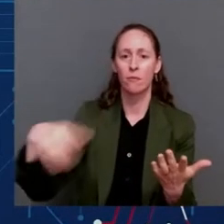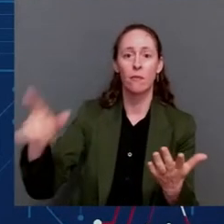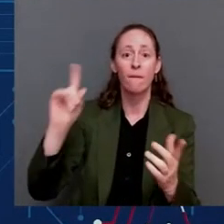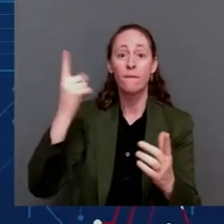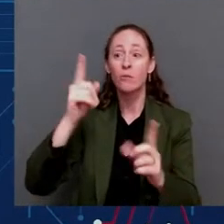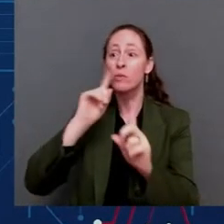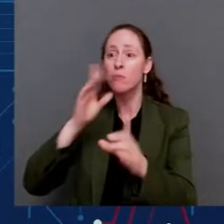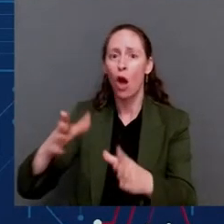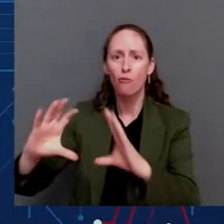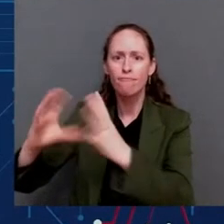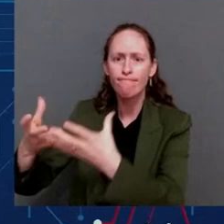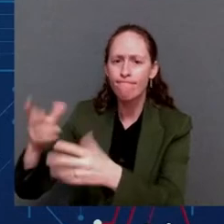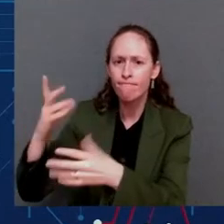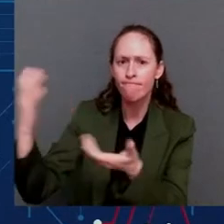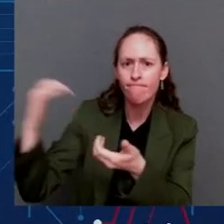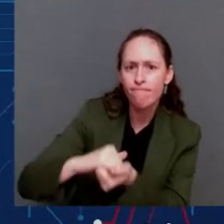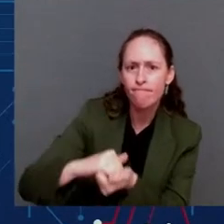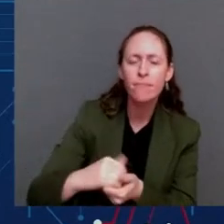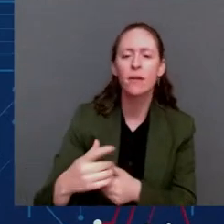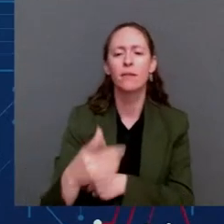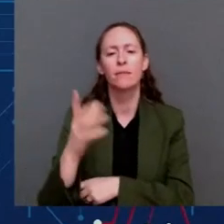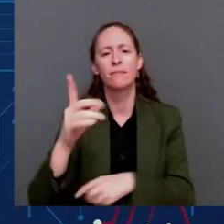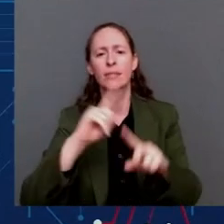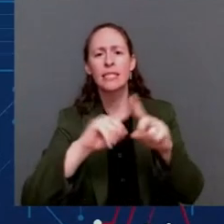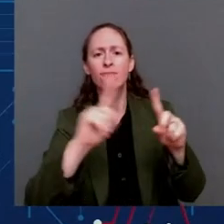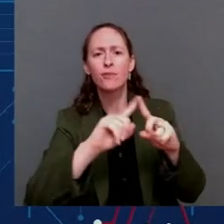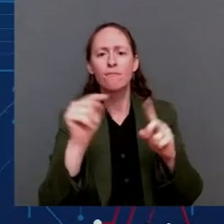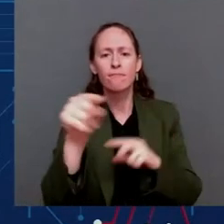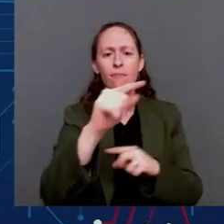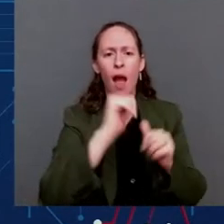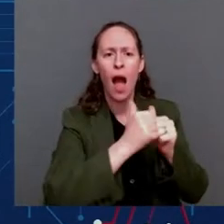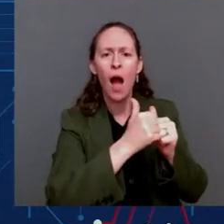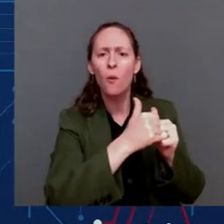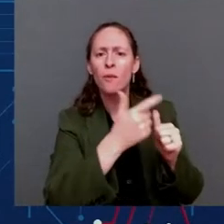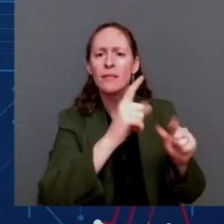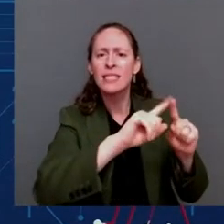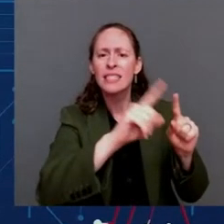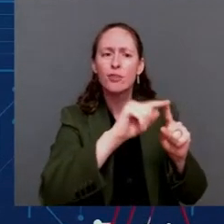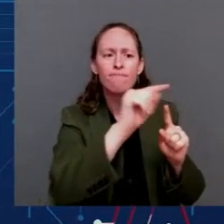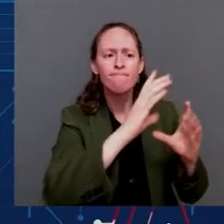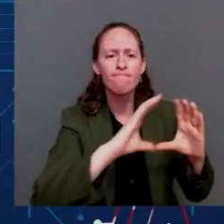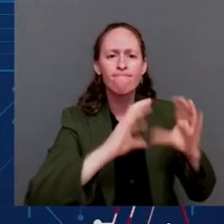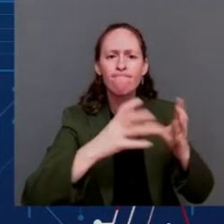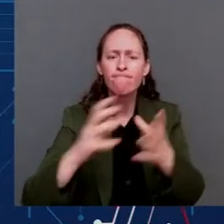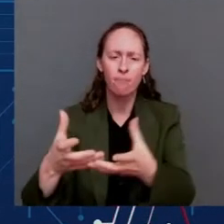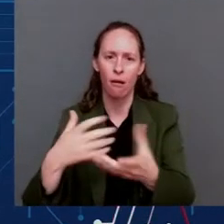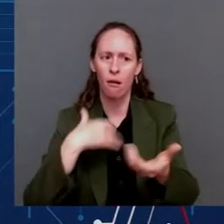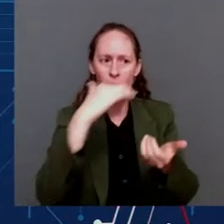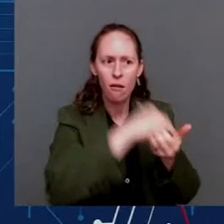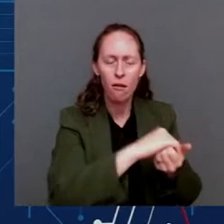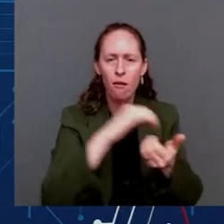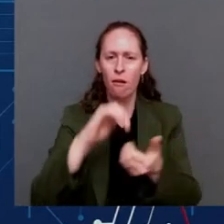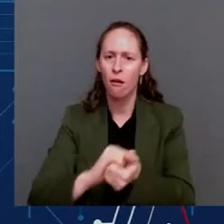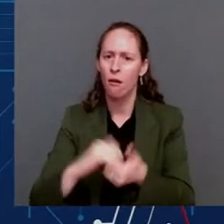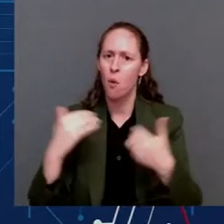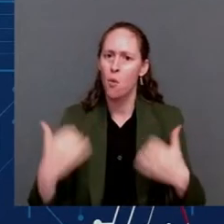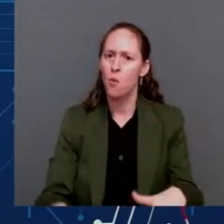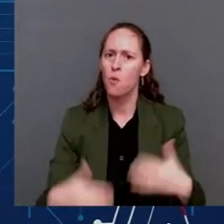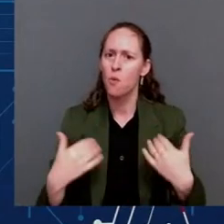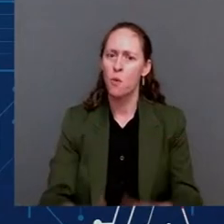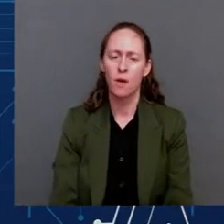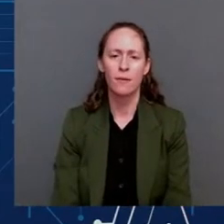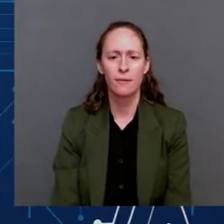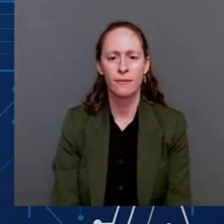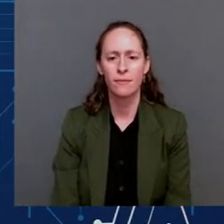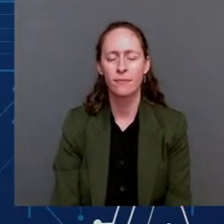employees across the site. When you arrived on site today, I hope you had a moment to take in the view. Our team here